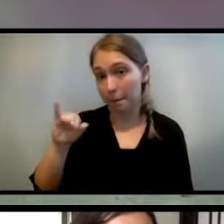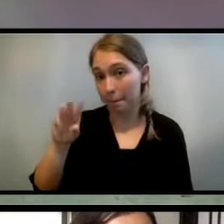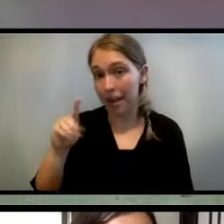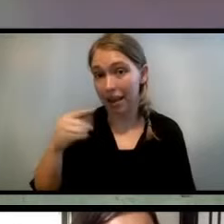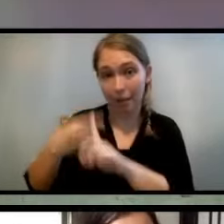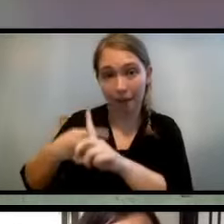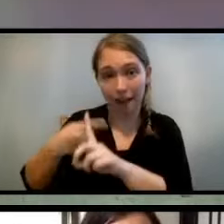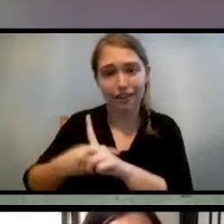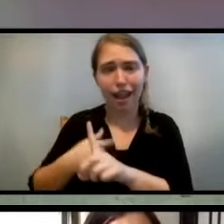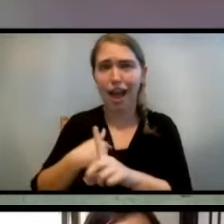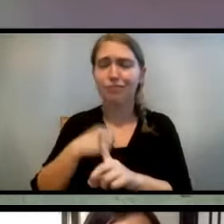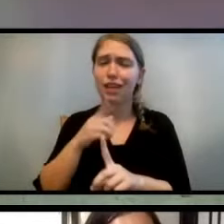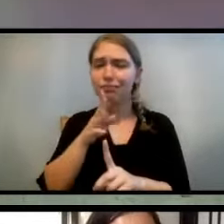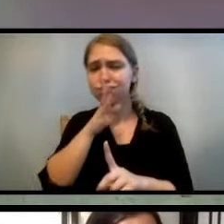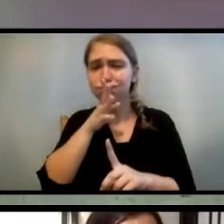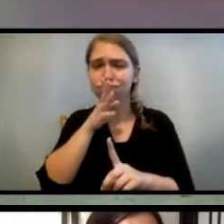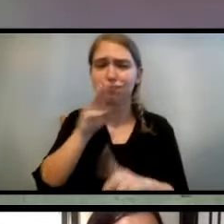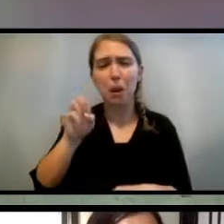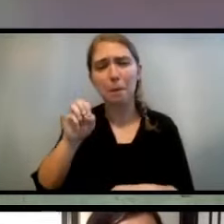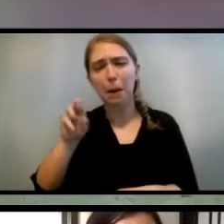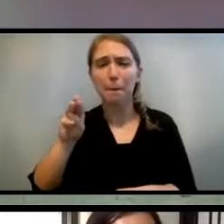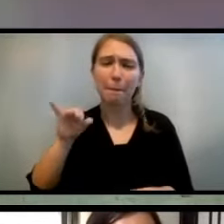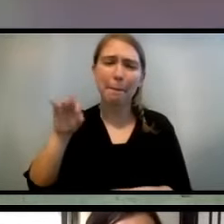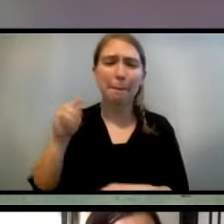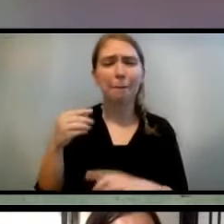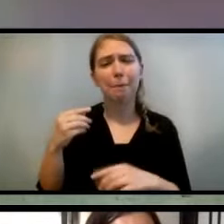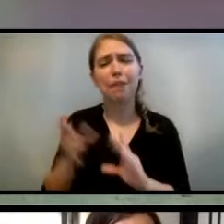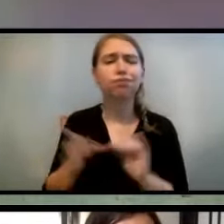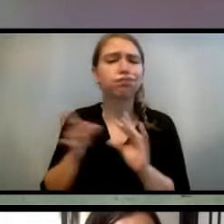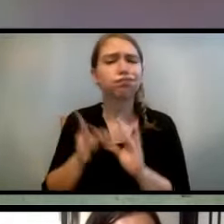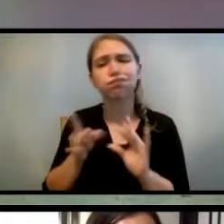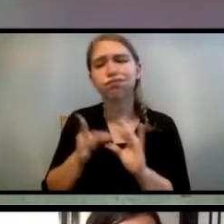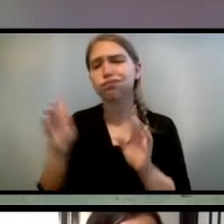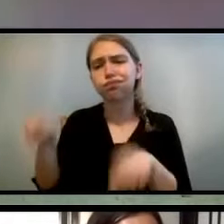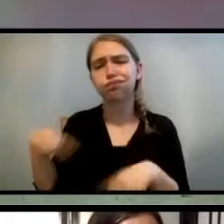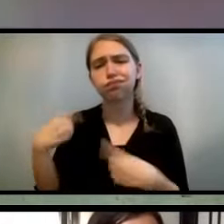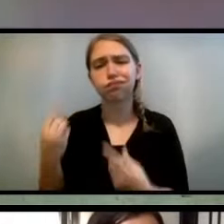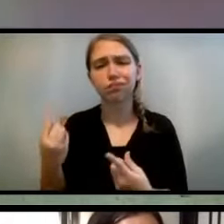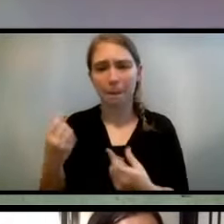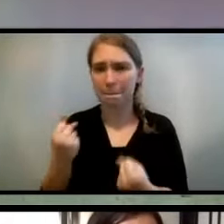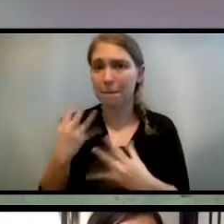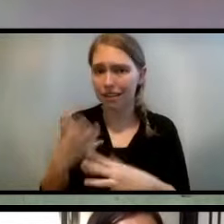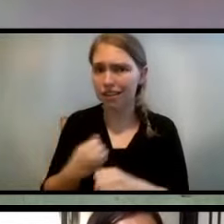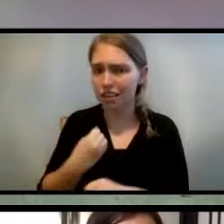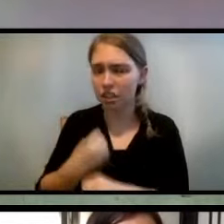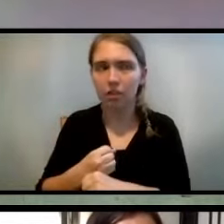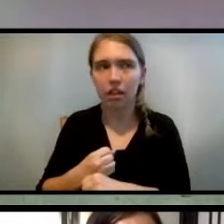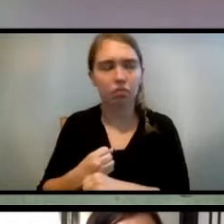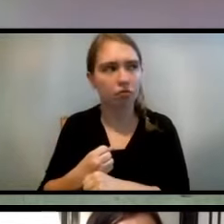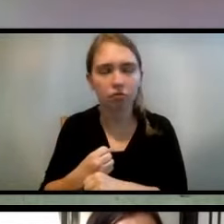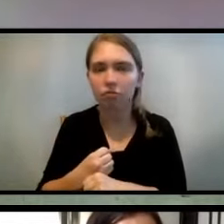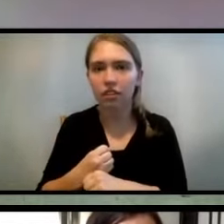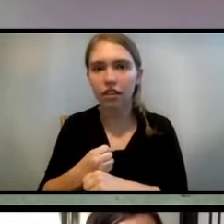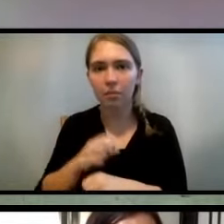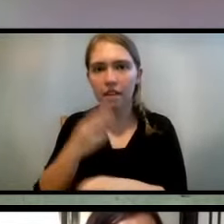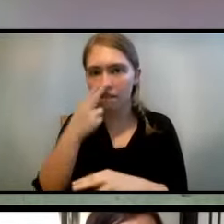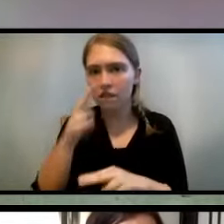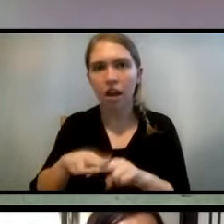because I've been talking about Mermaids Monthly flippantly for years and years. But what if it actually existed? Wouldn't that be fun?